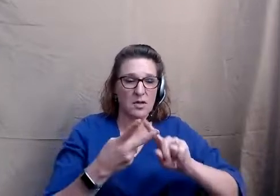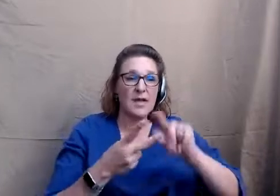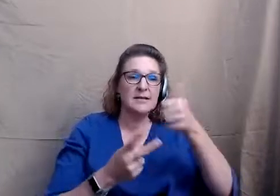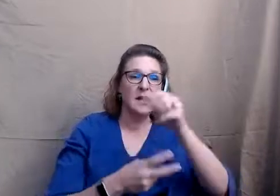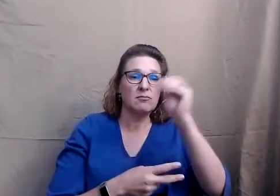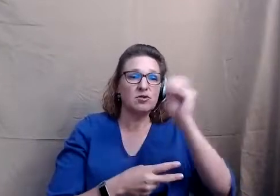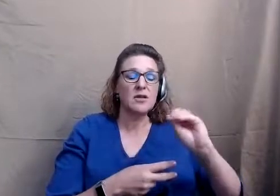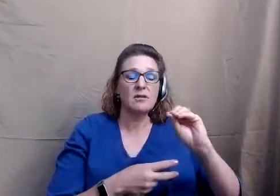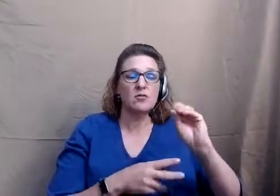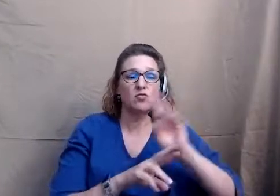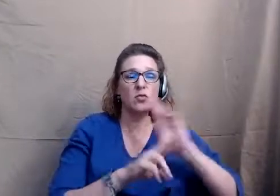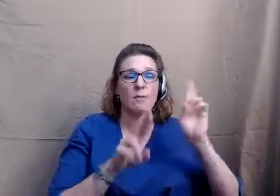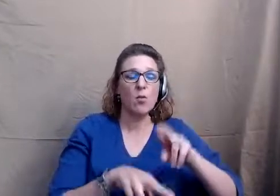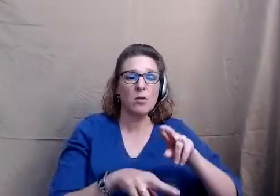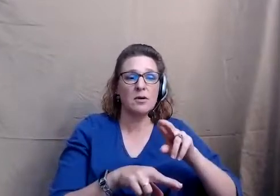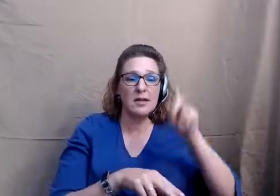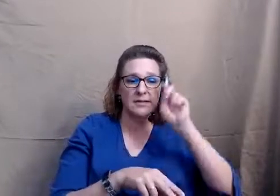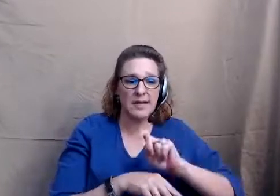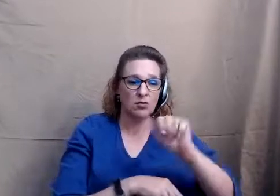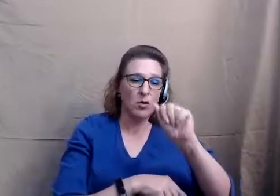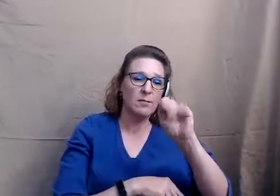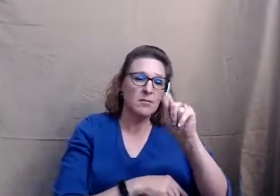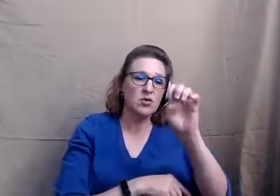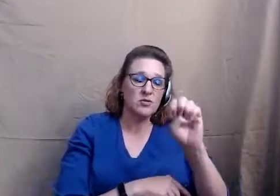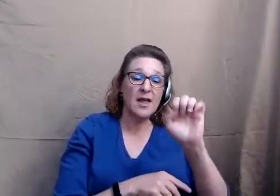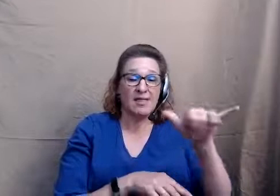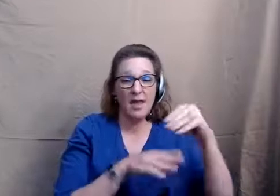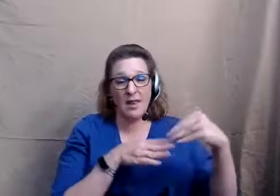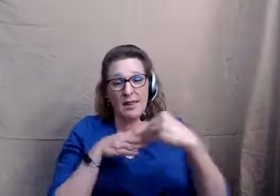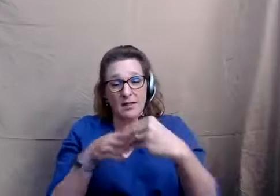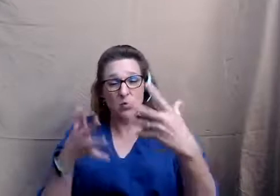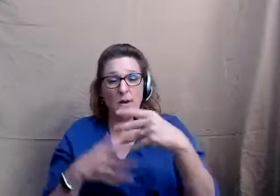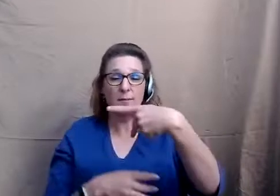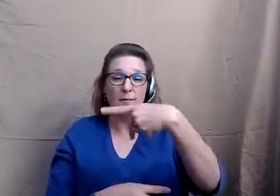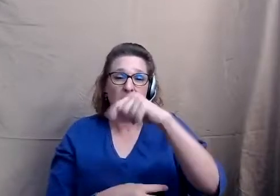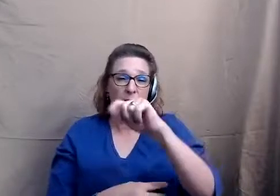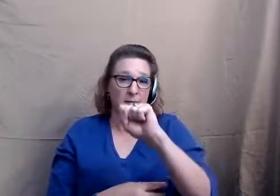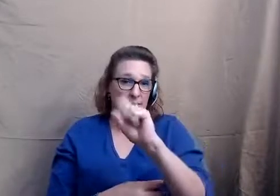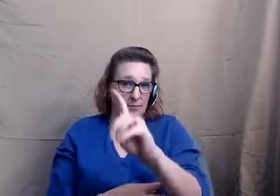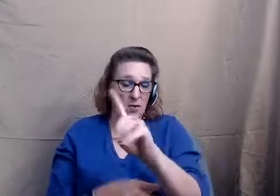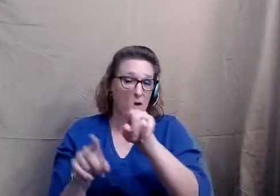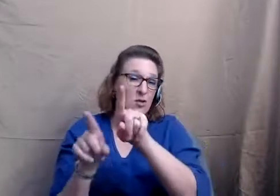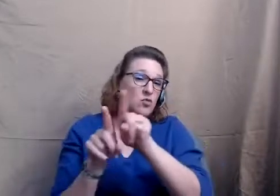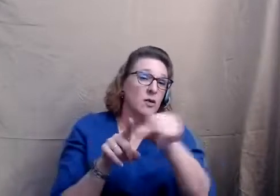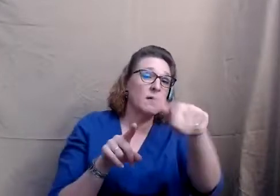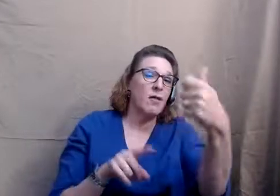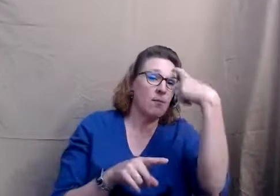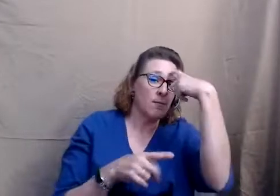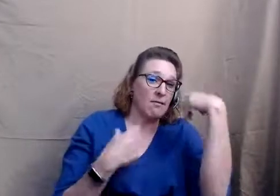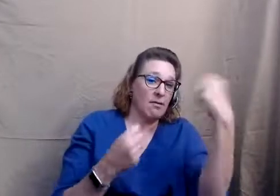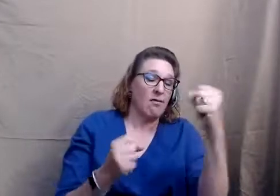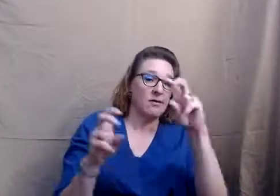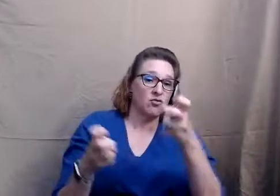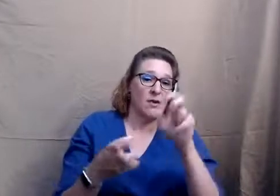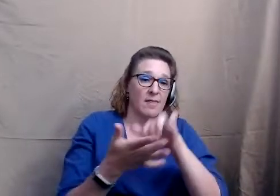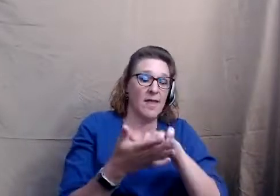abuse, and trauma like that can lead to post-traumatic stress disorder and other mental health issues that people then bring with them into